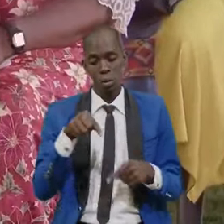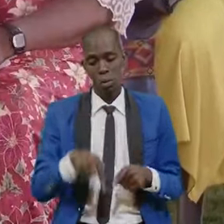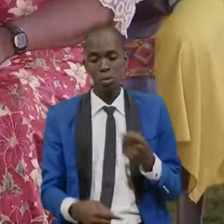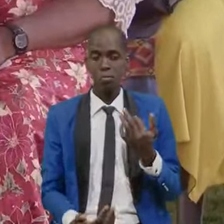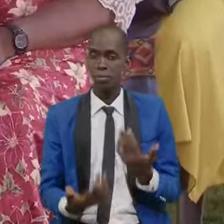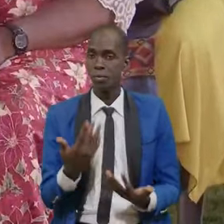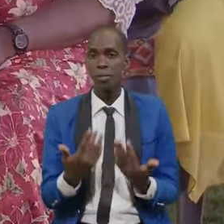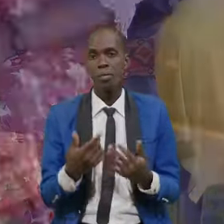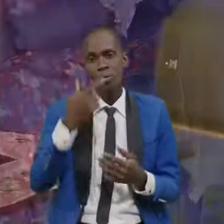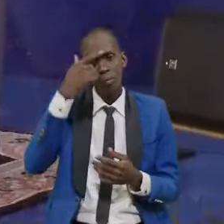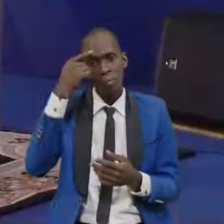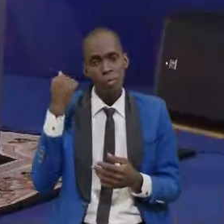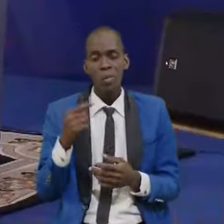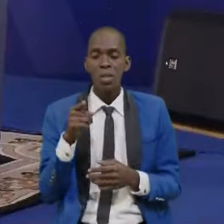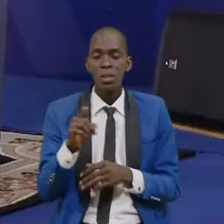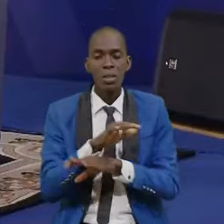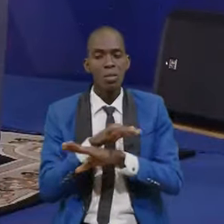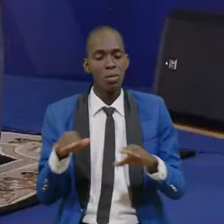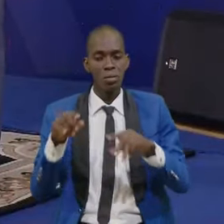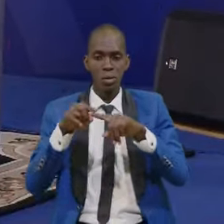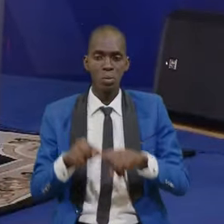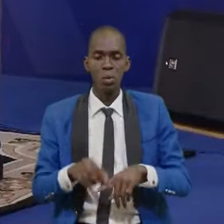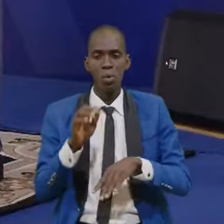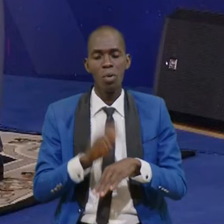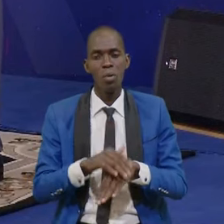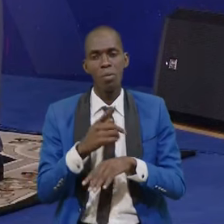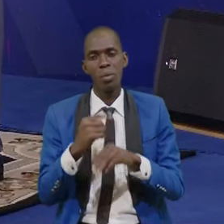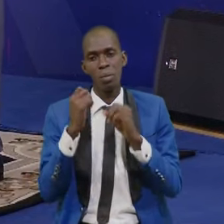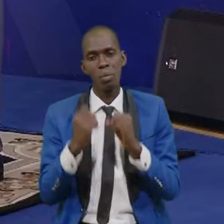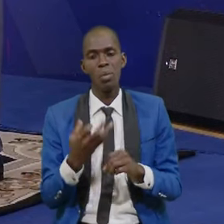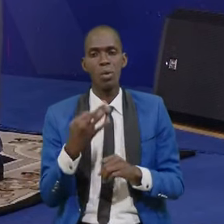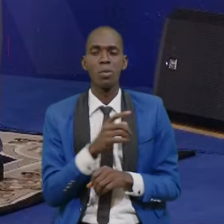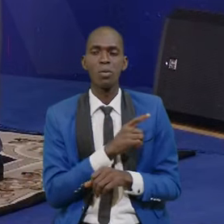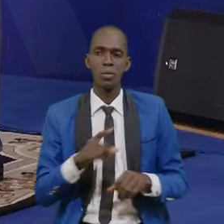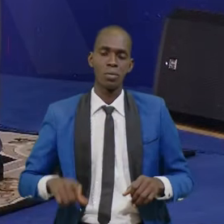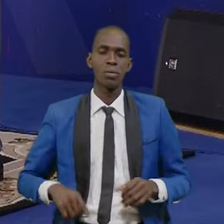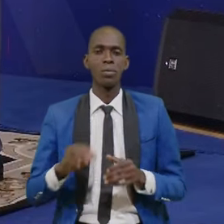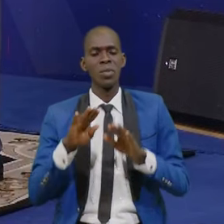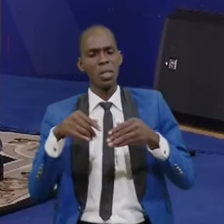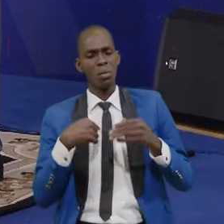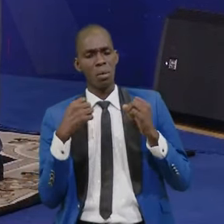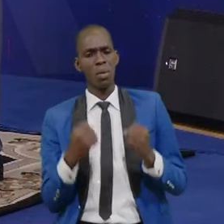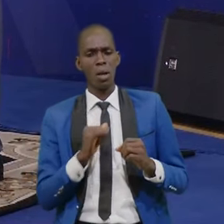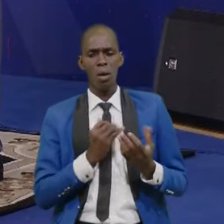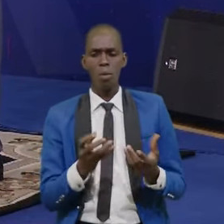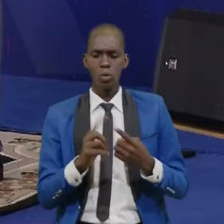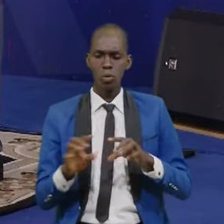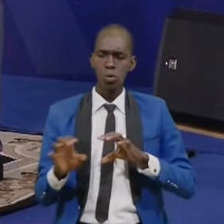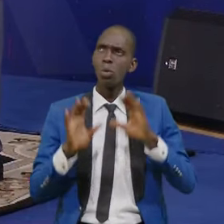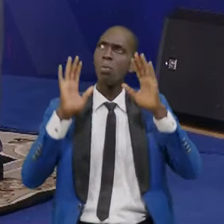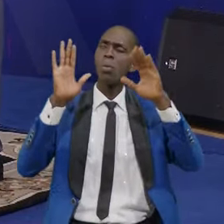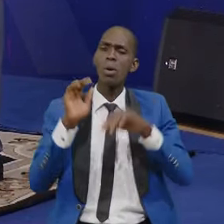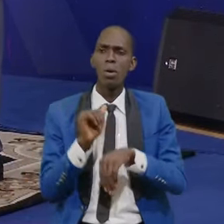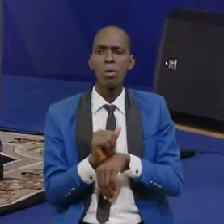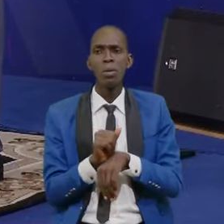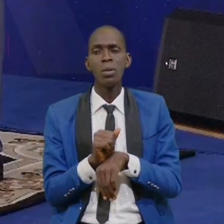Because he did not depend on the power of the Lord. Give me power. I want to work miracles. The power comes from